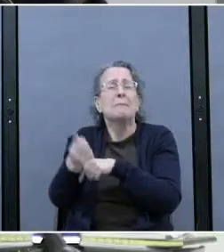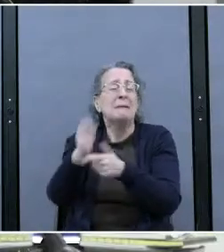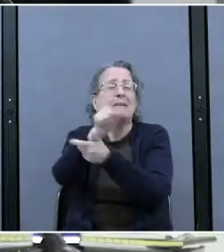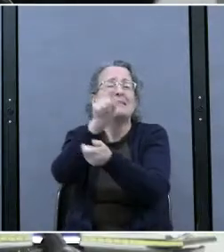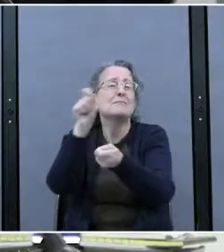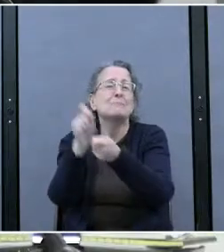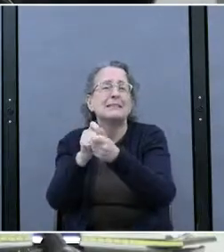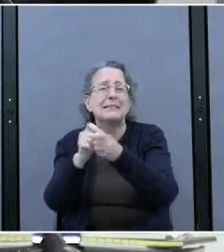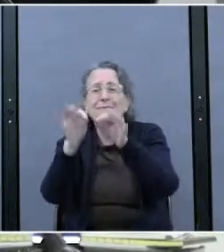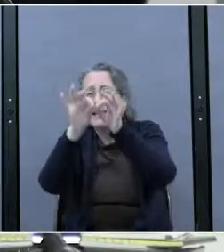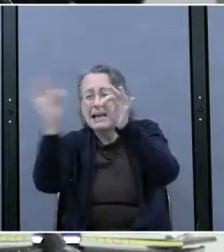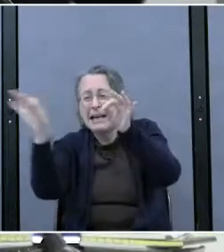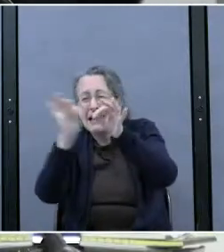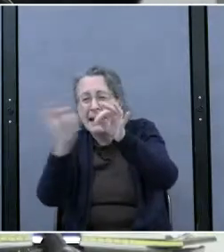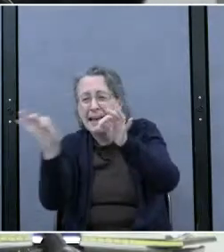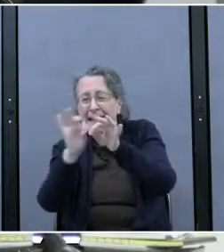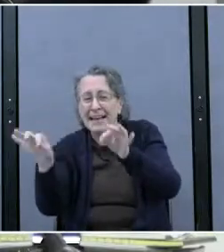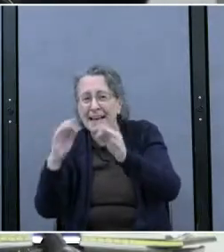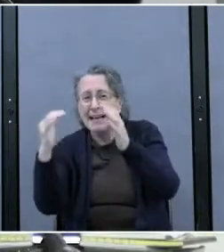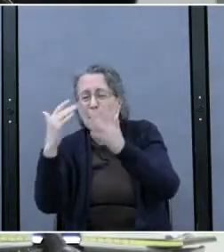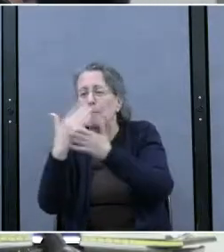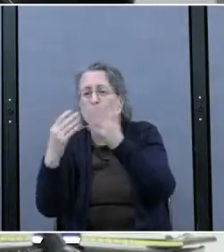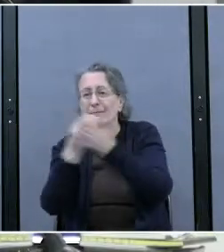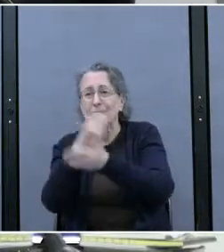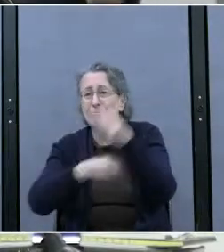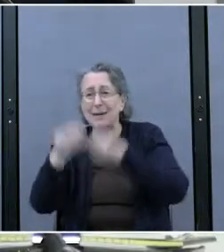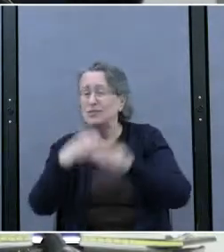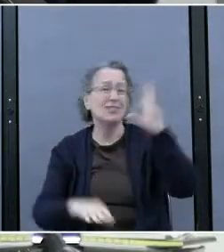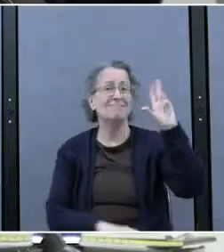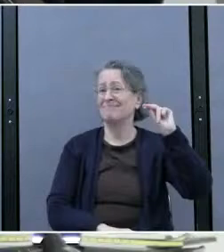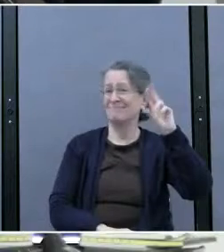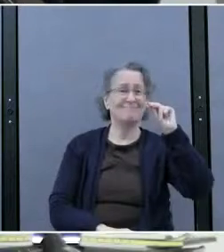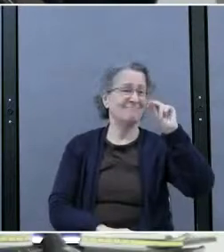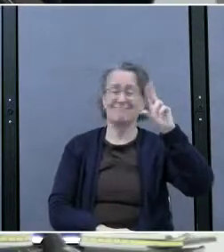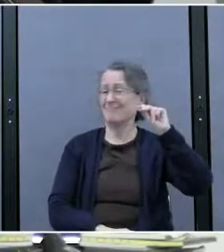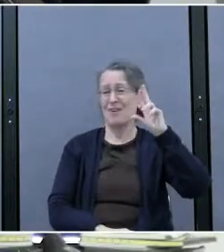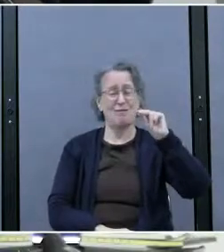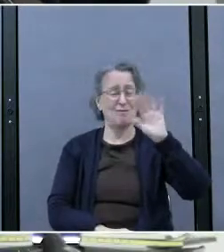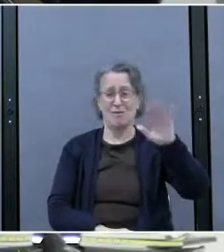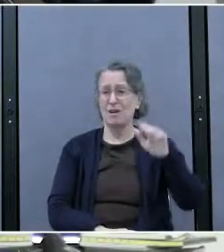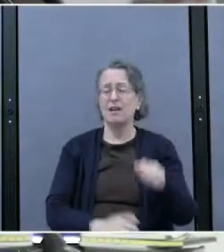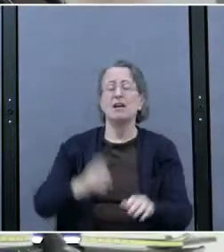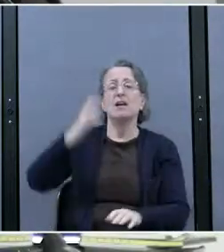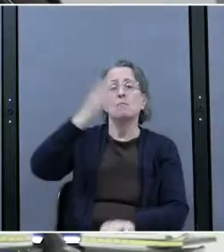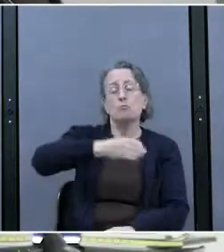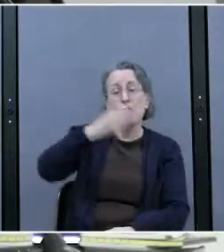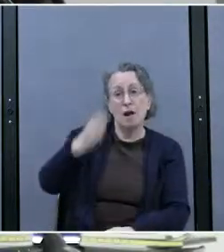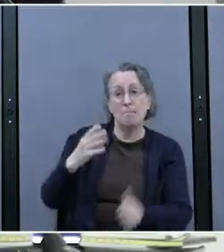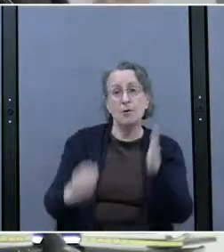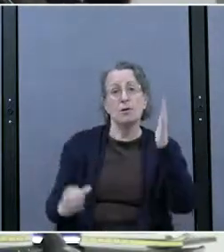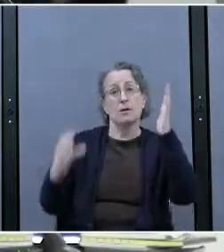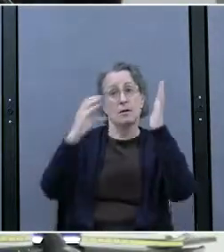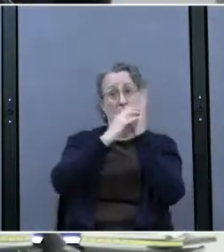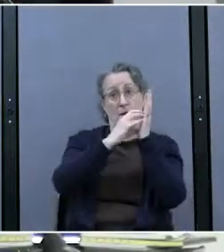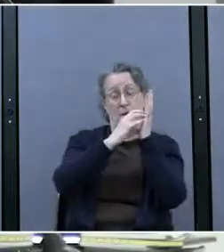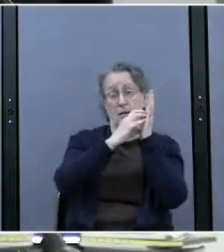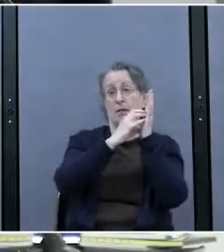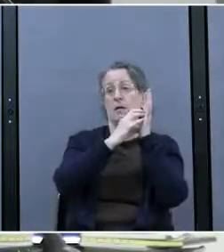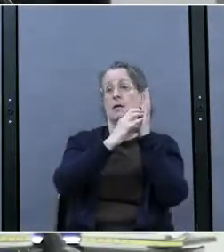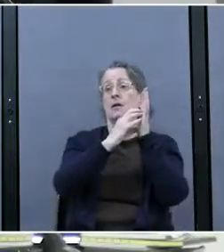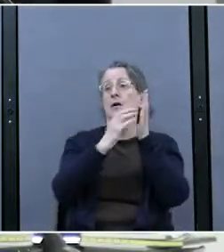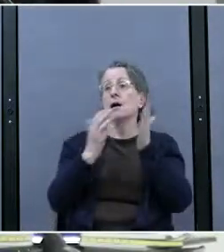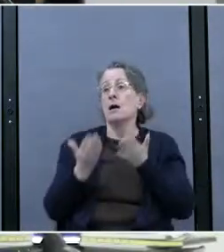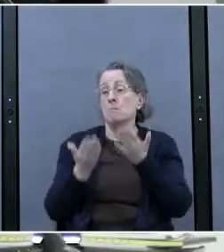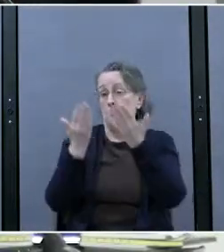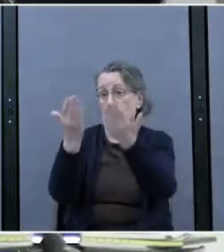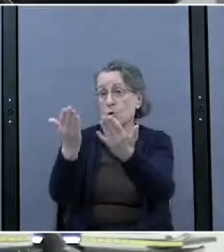is no. And historically, the way Brattleboro has always done its motions is for a lump